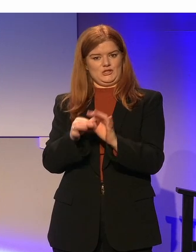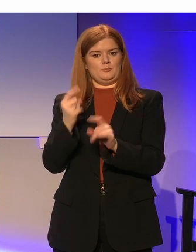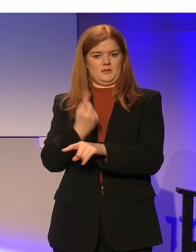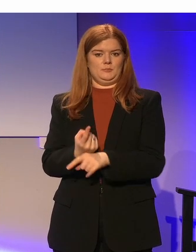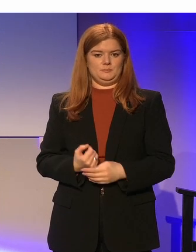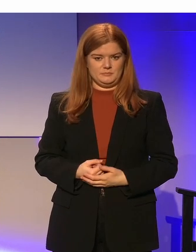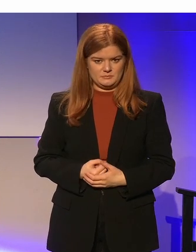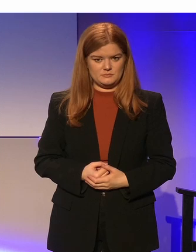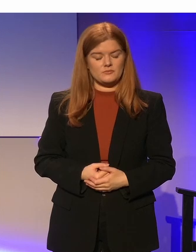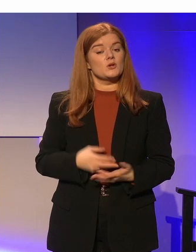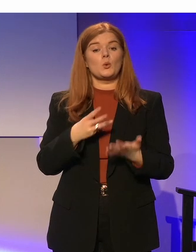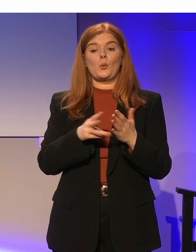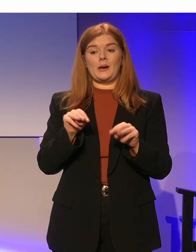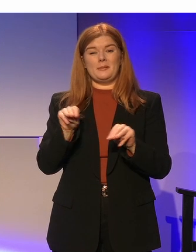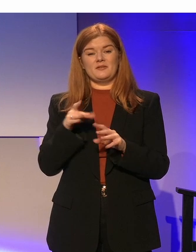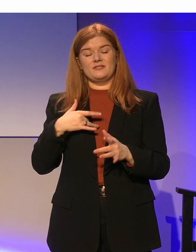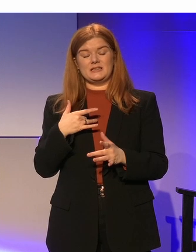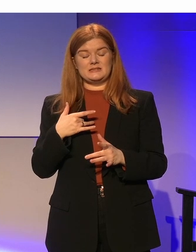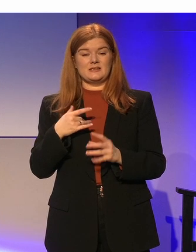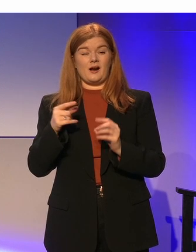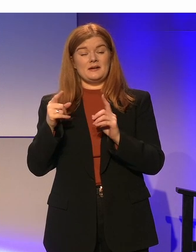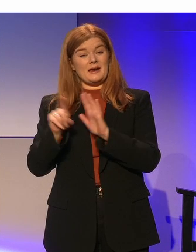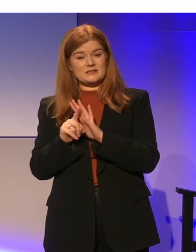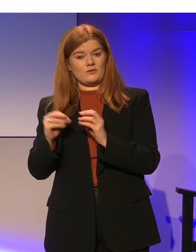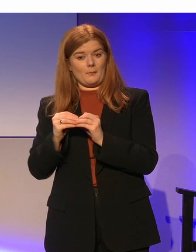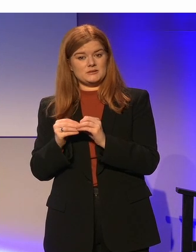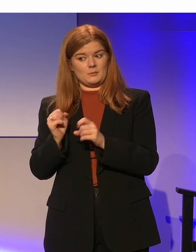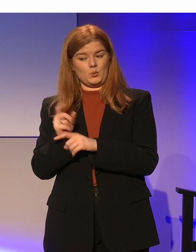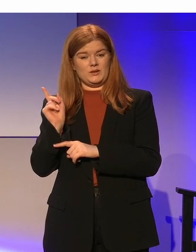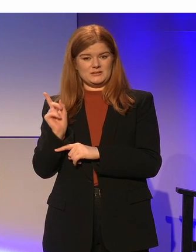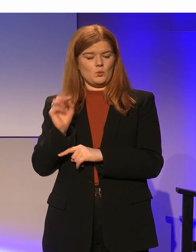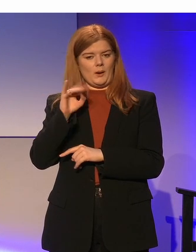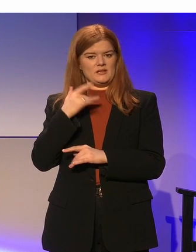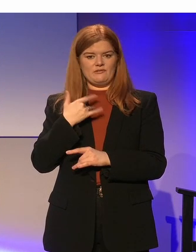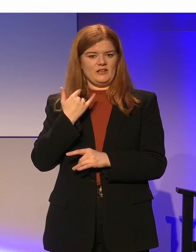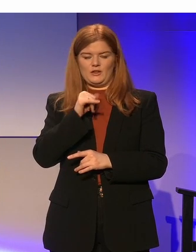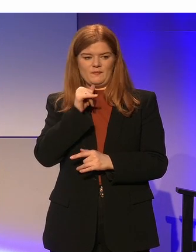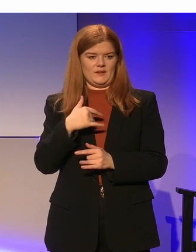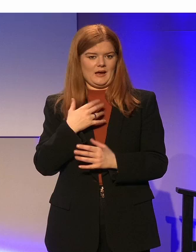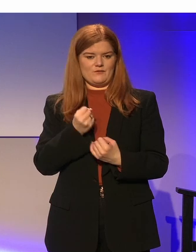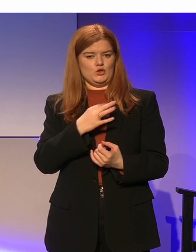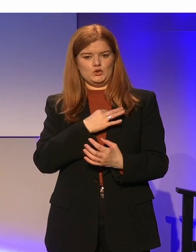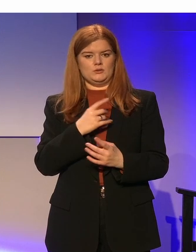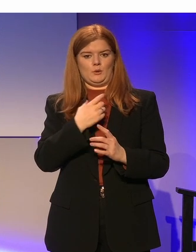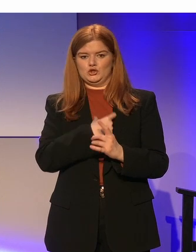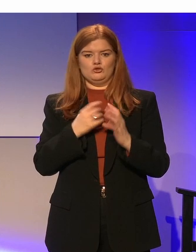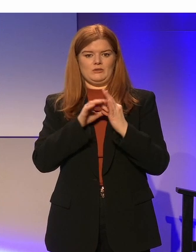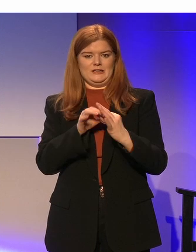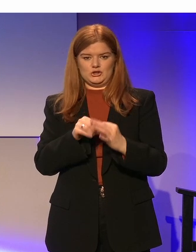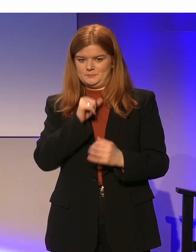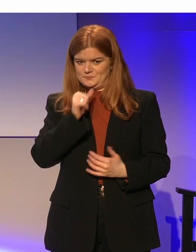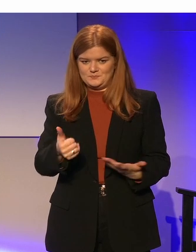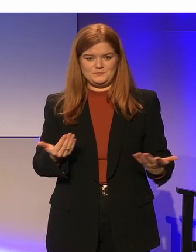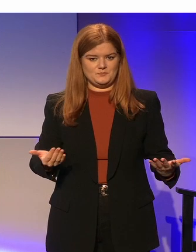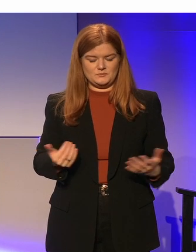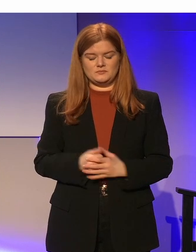personalised. When participants felt less positive, it was because they didn't experience these kinds of